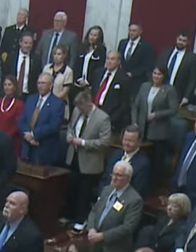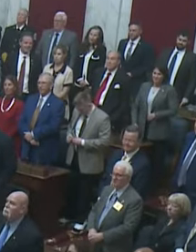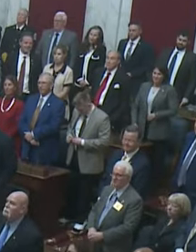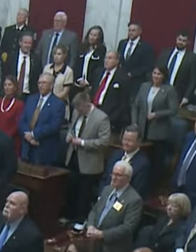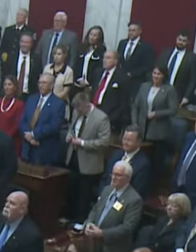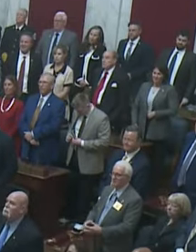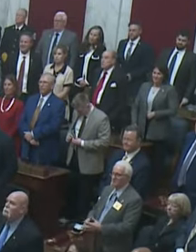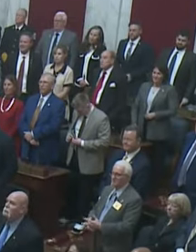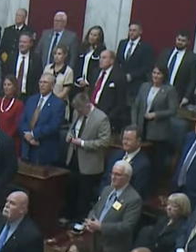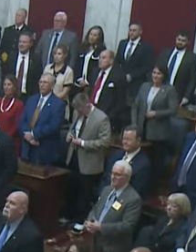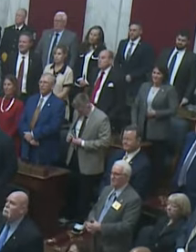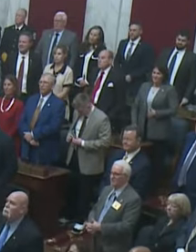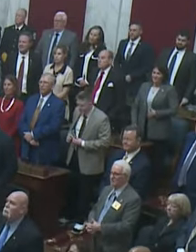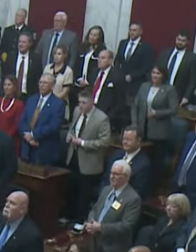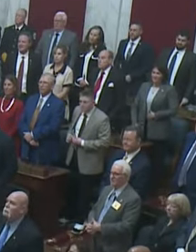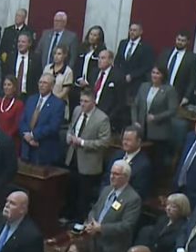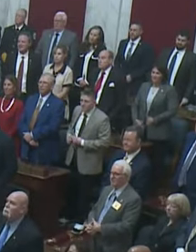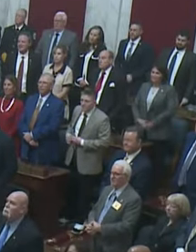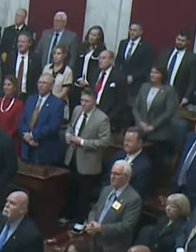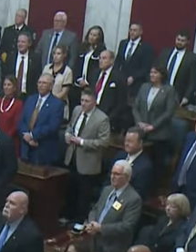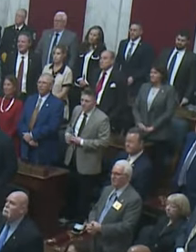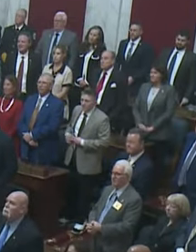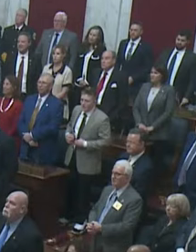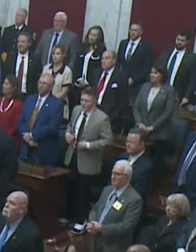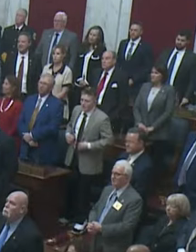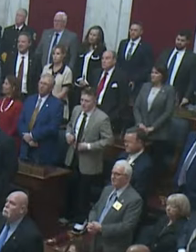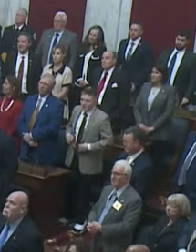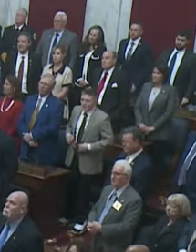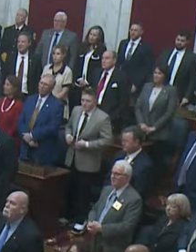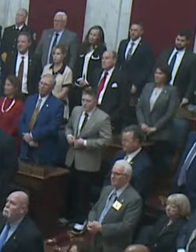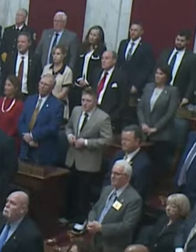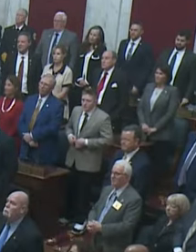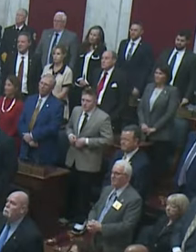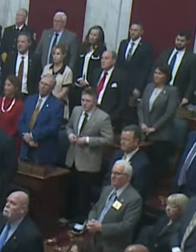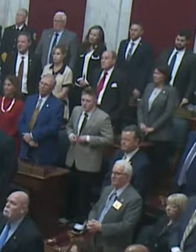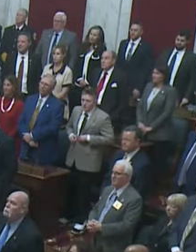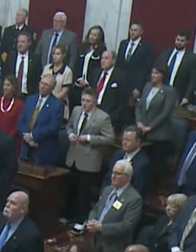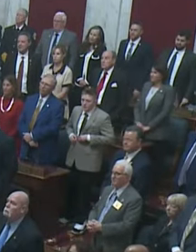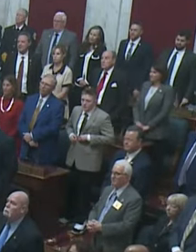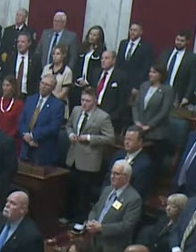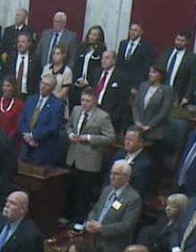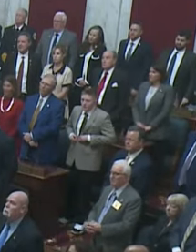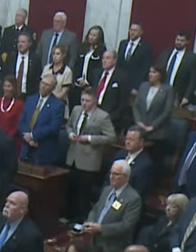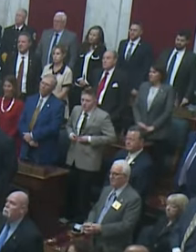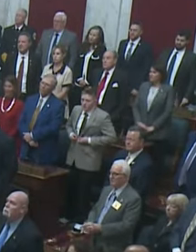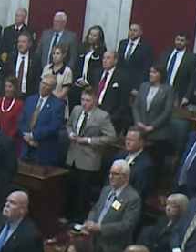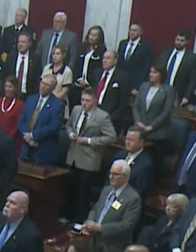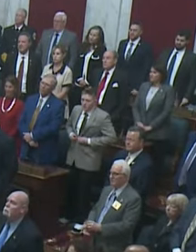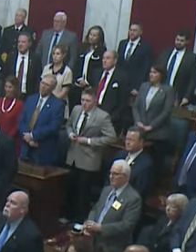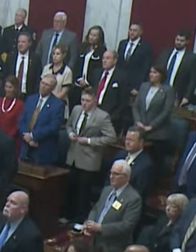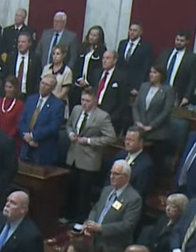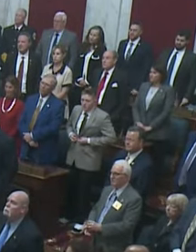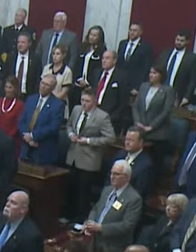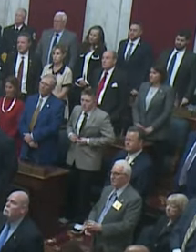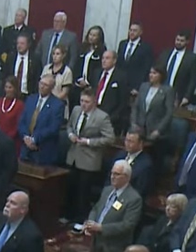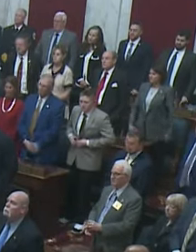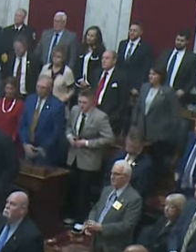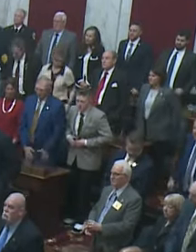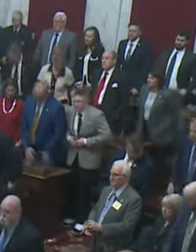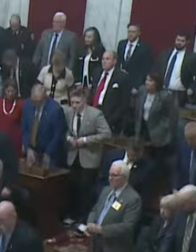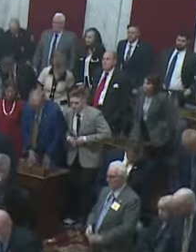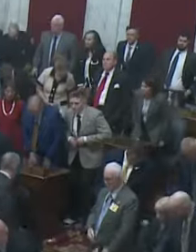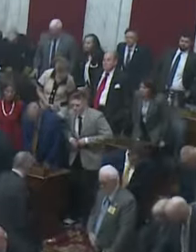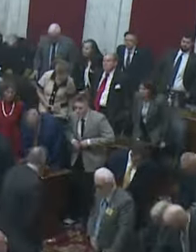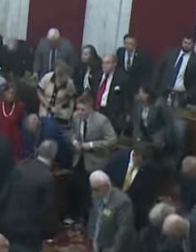Ladies and gentlemen, the business of the Joint Assembly having been concluded, Chair declares the Joint Assembly dissolved. If all members and guests would please be seated.